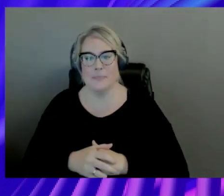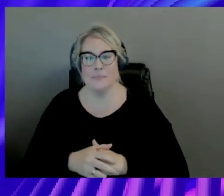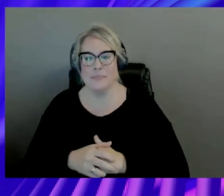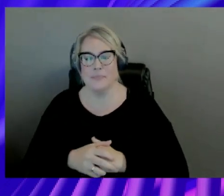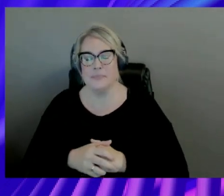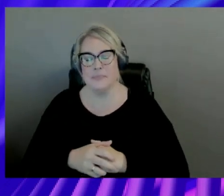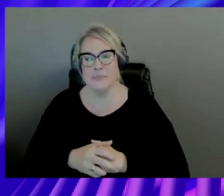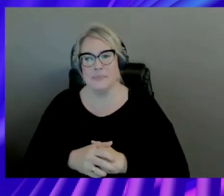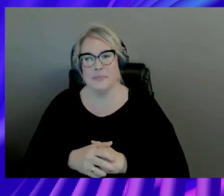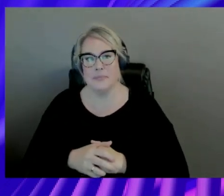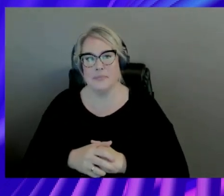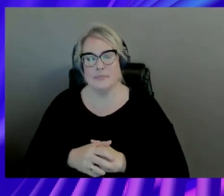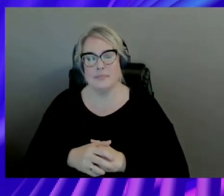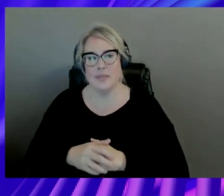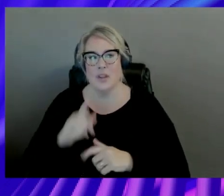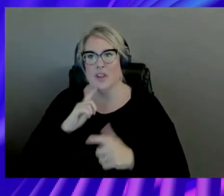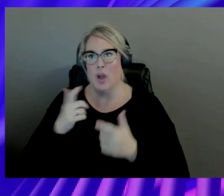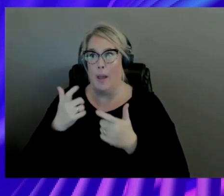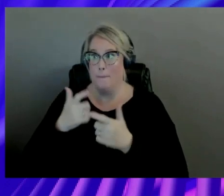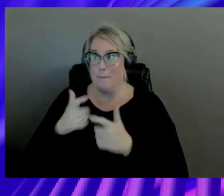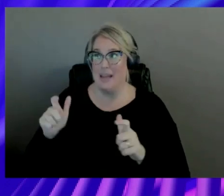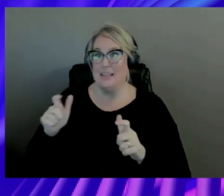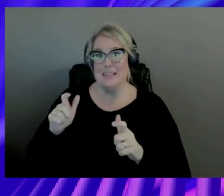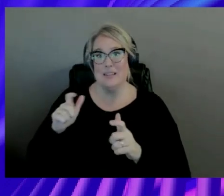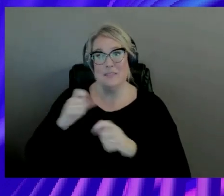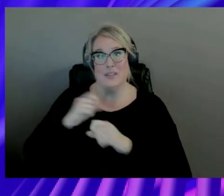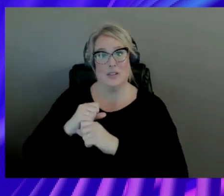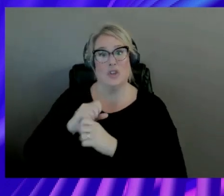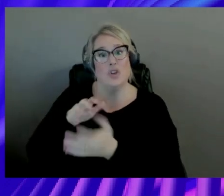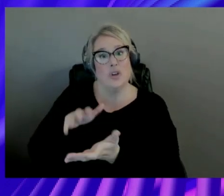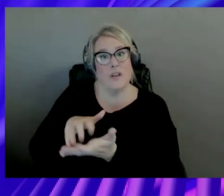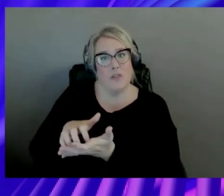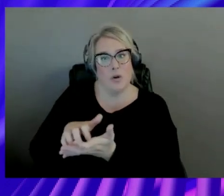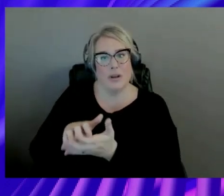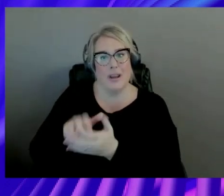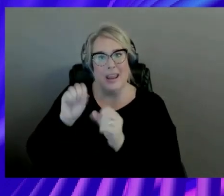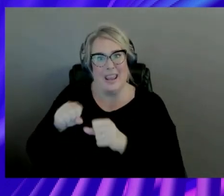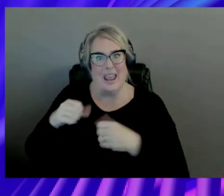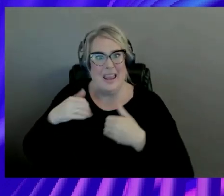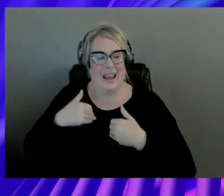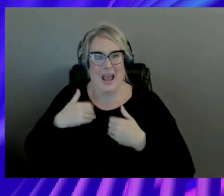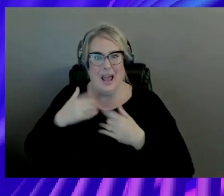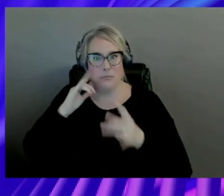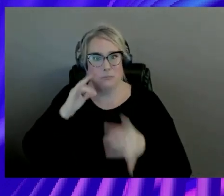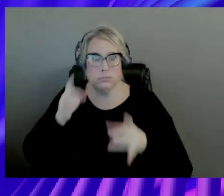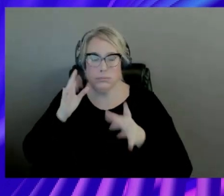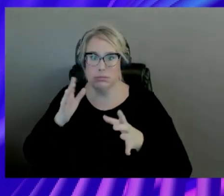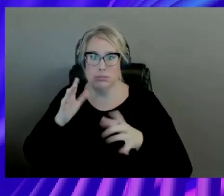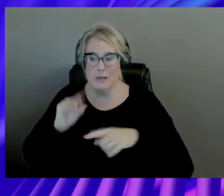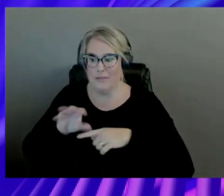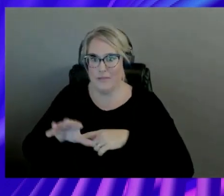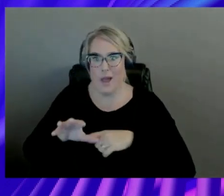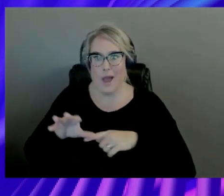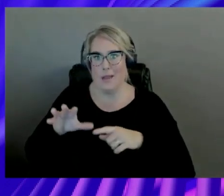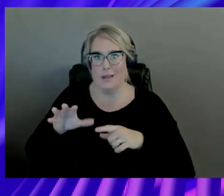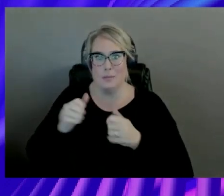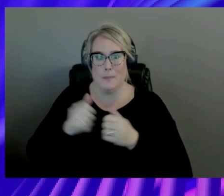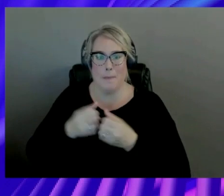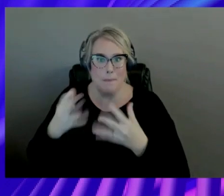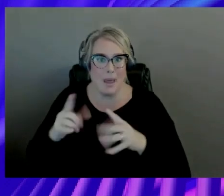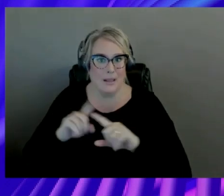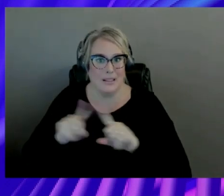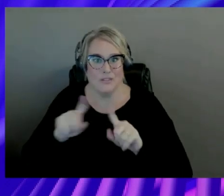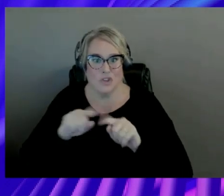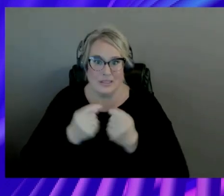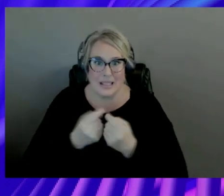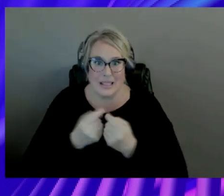security vulnerability could have a downstream effect. It could have a lot of collateral damage possibly. It could affect multiple